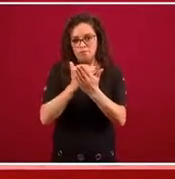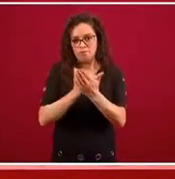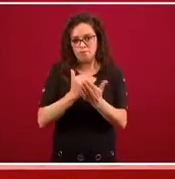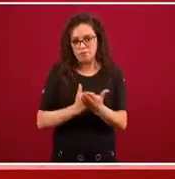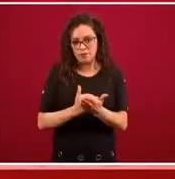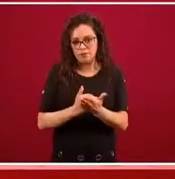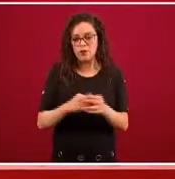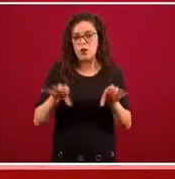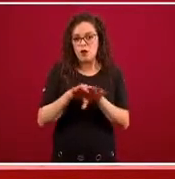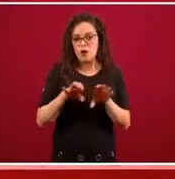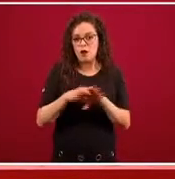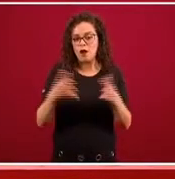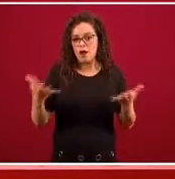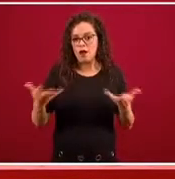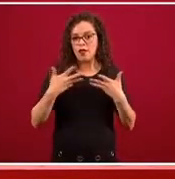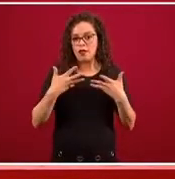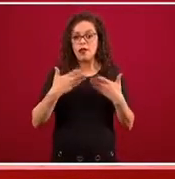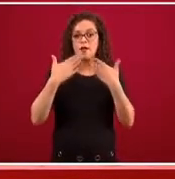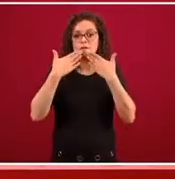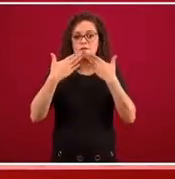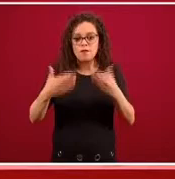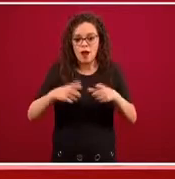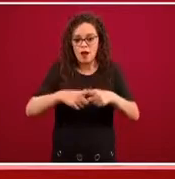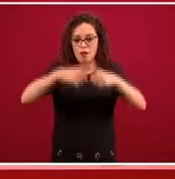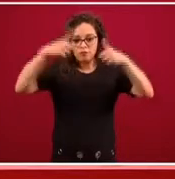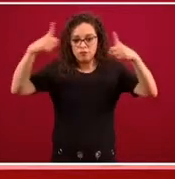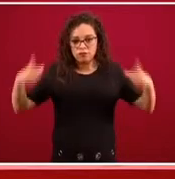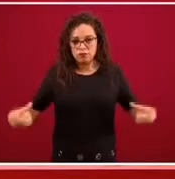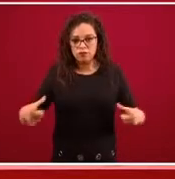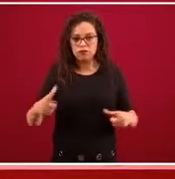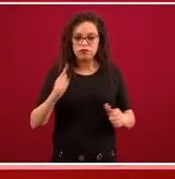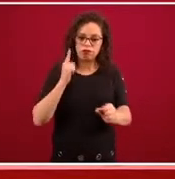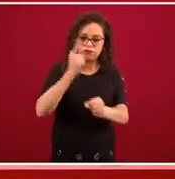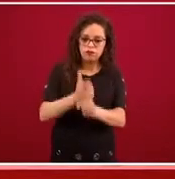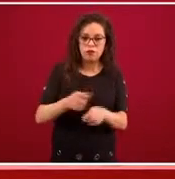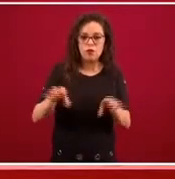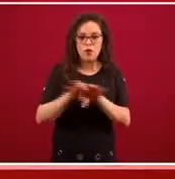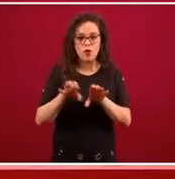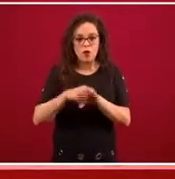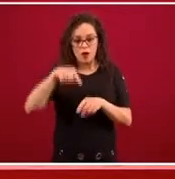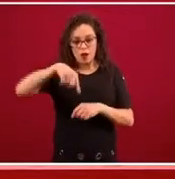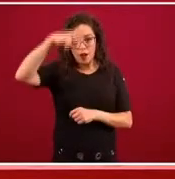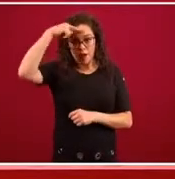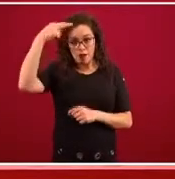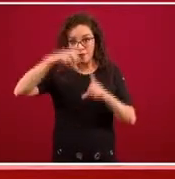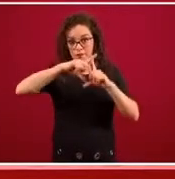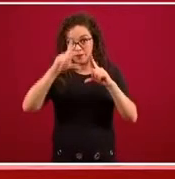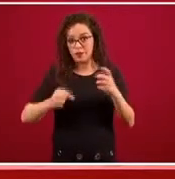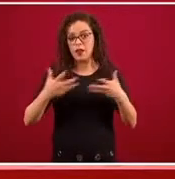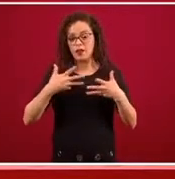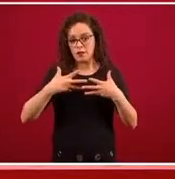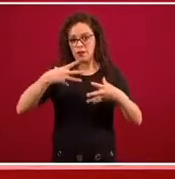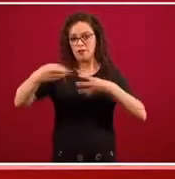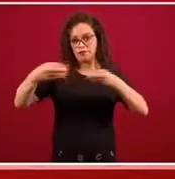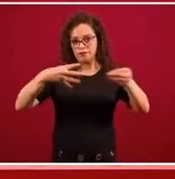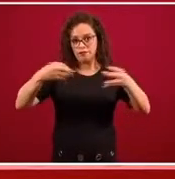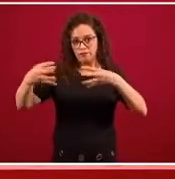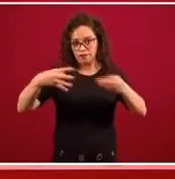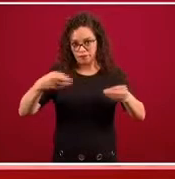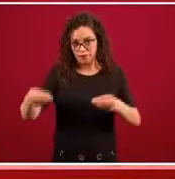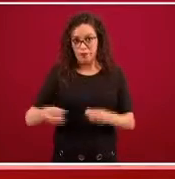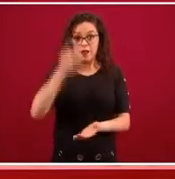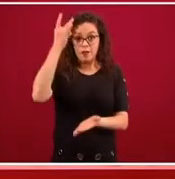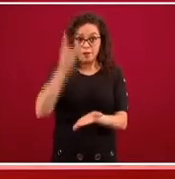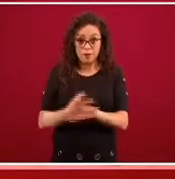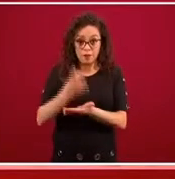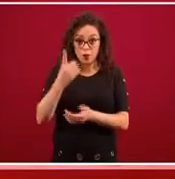have an overall control and a real control of these very complex outline